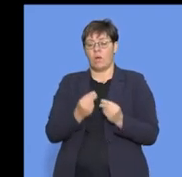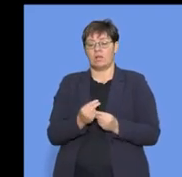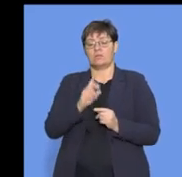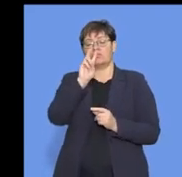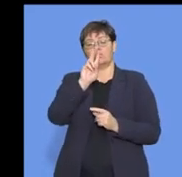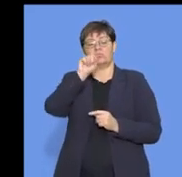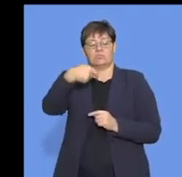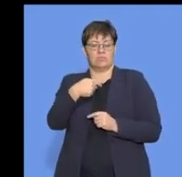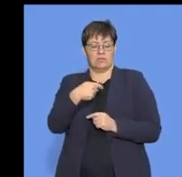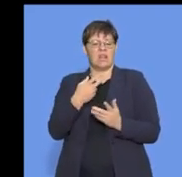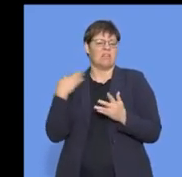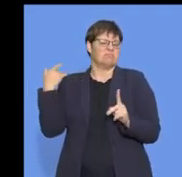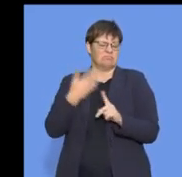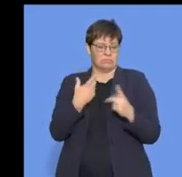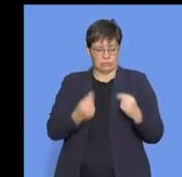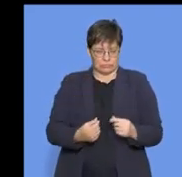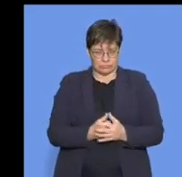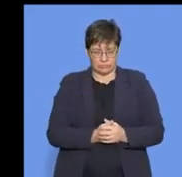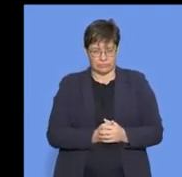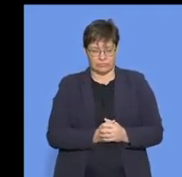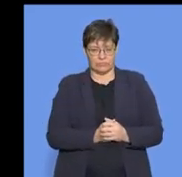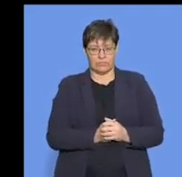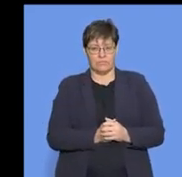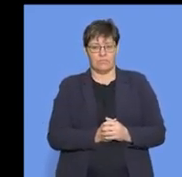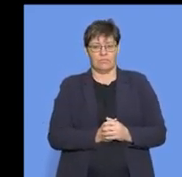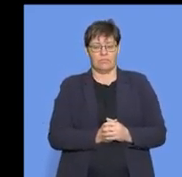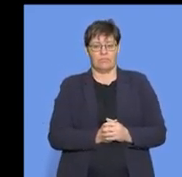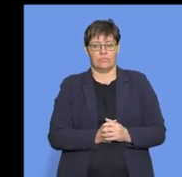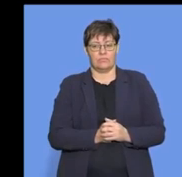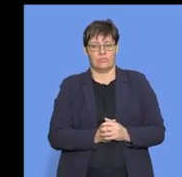And they want it correct to 2 decimal places like we've been doing all the time.